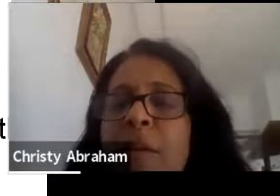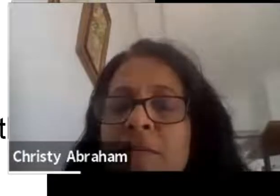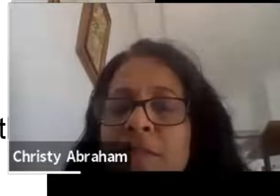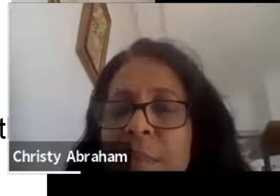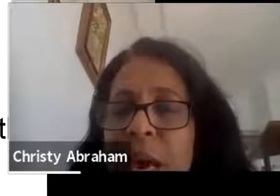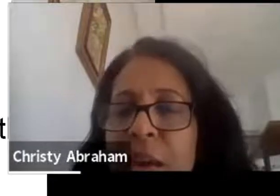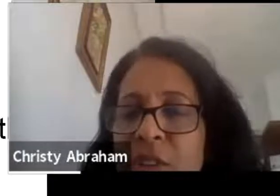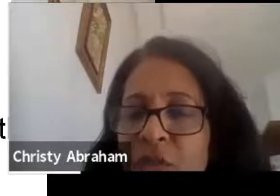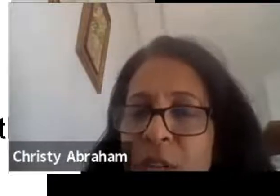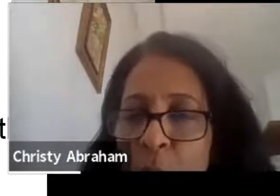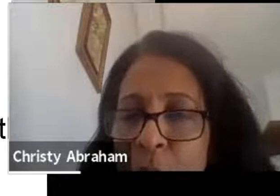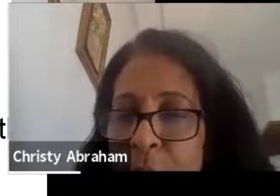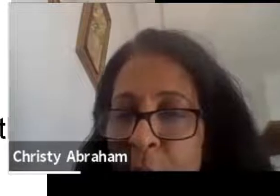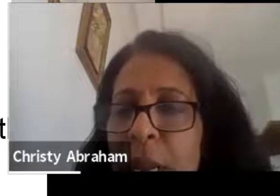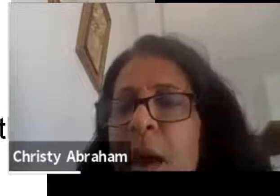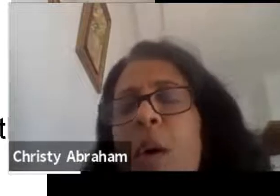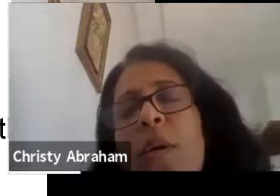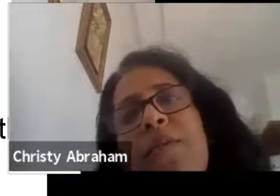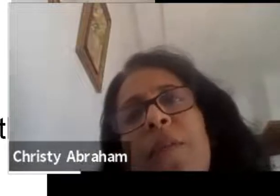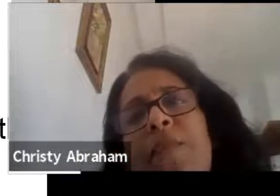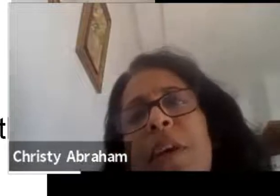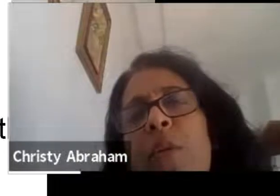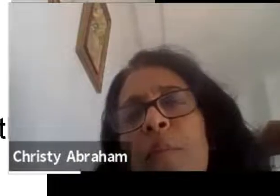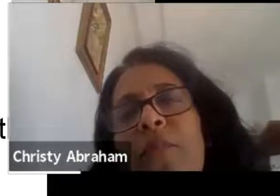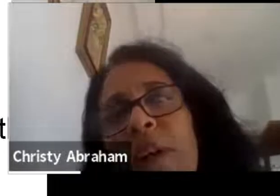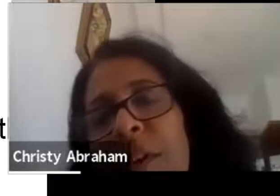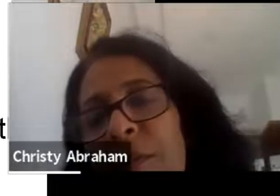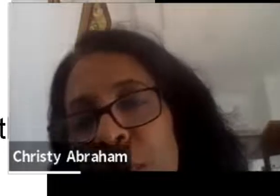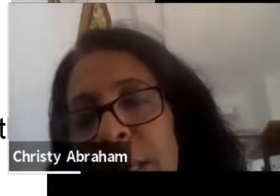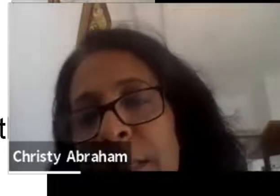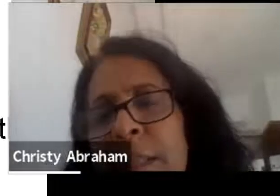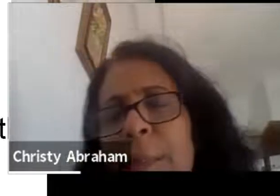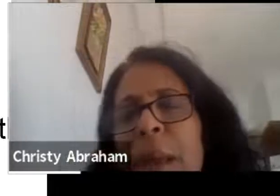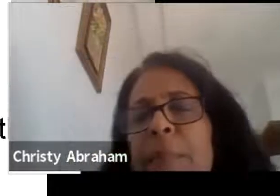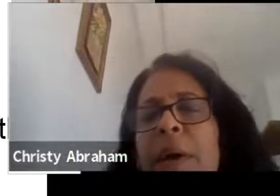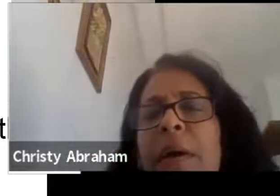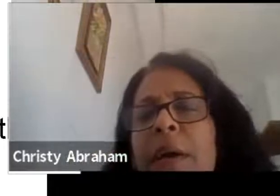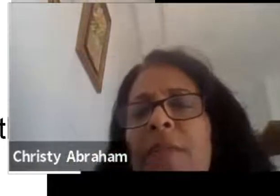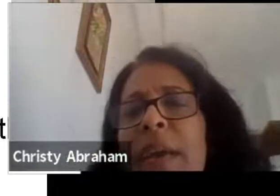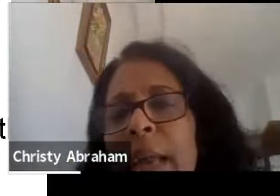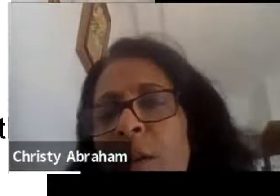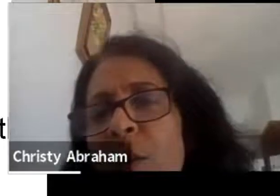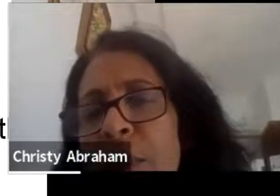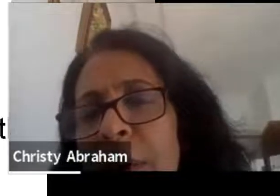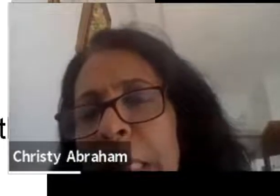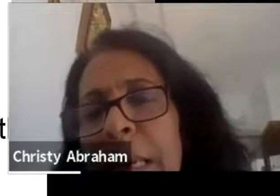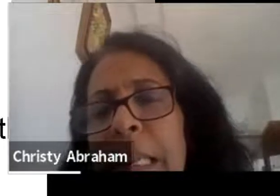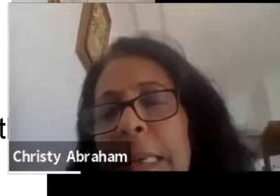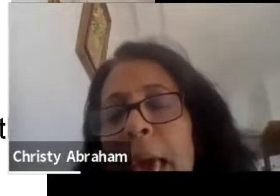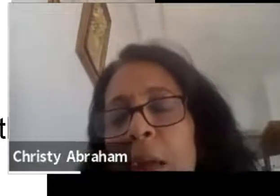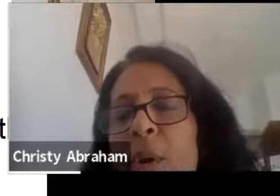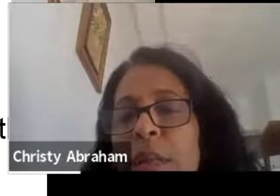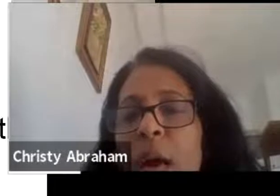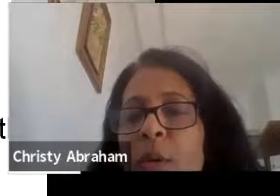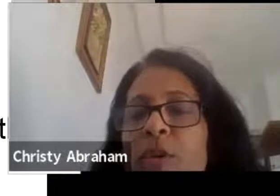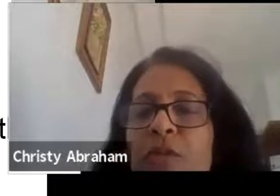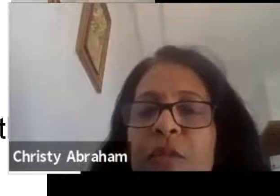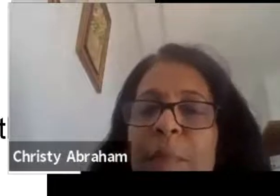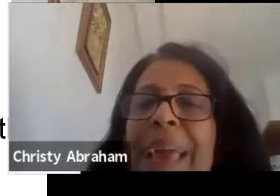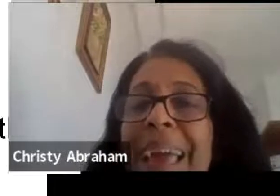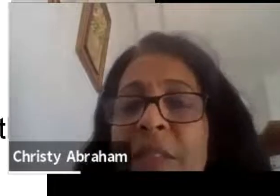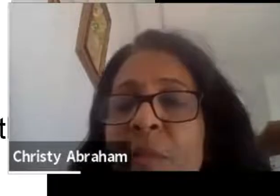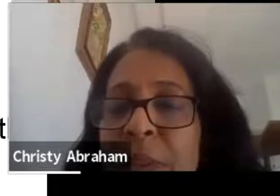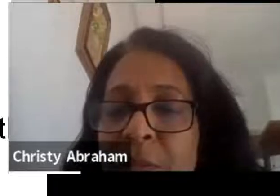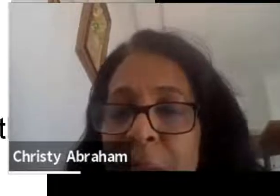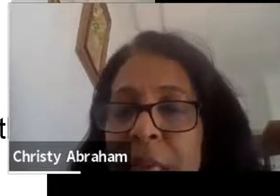all part of CBR, which we talk about. Also, when we were writing the paper, we had to really, really narrow it down to